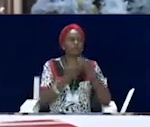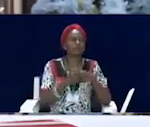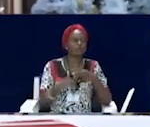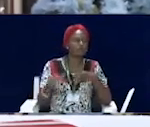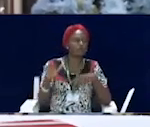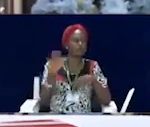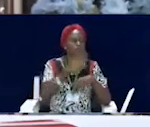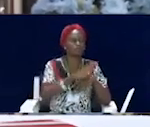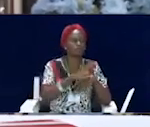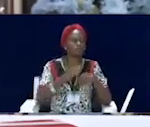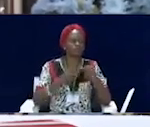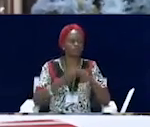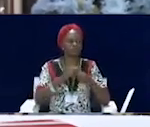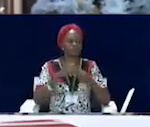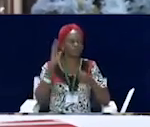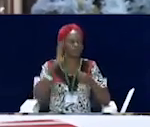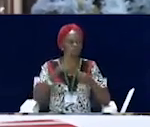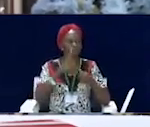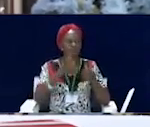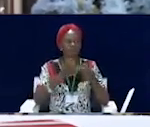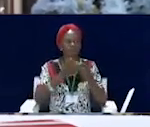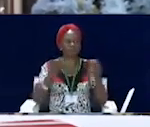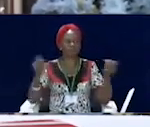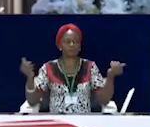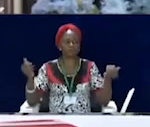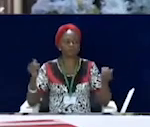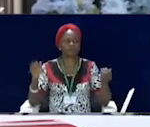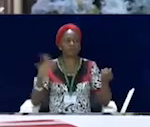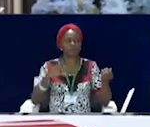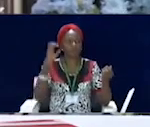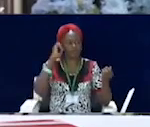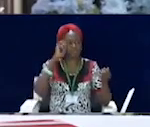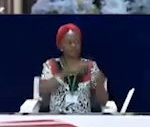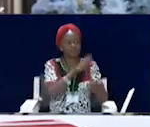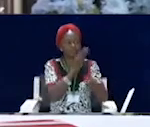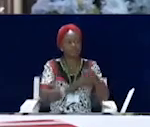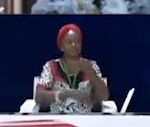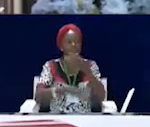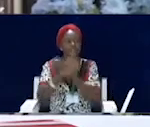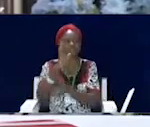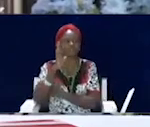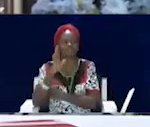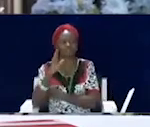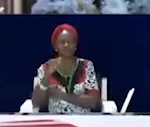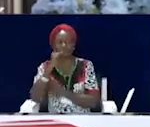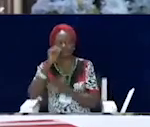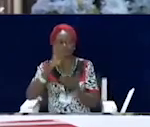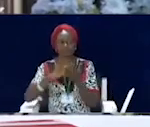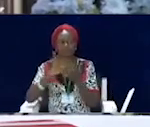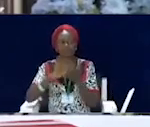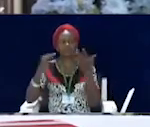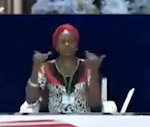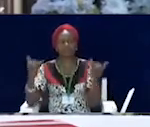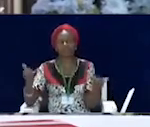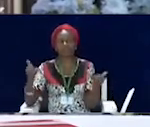problems will be dealt with by his mighty hand. So I'm counting now.